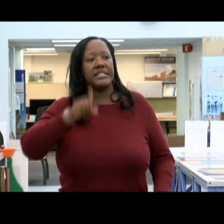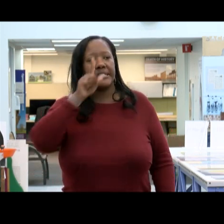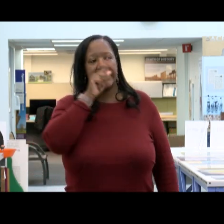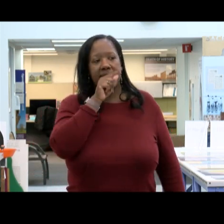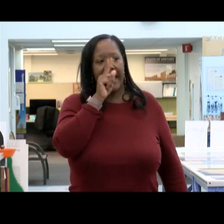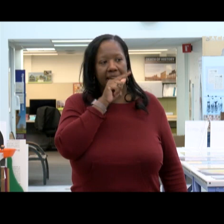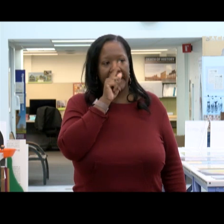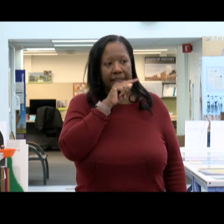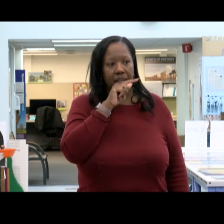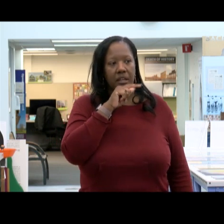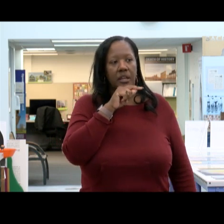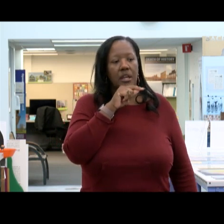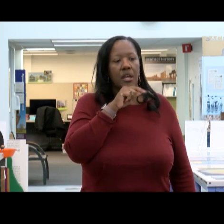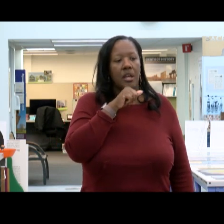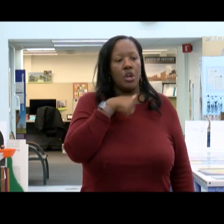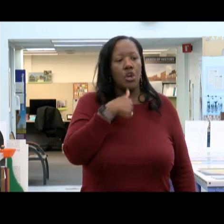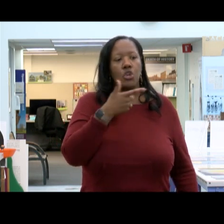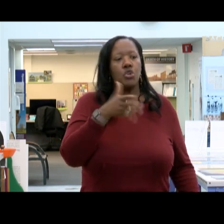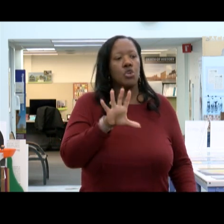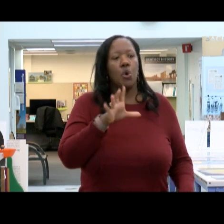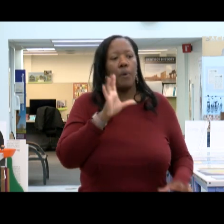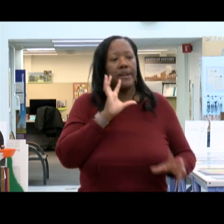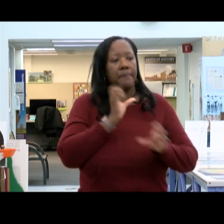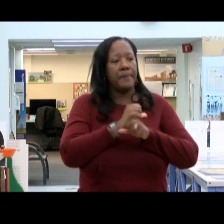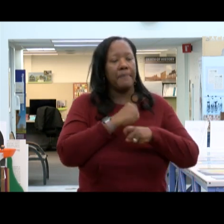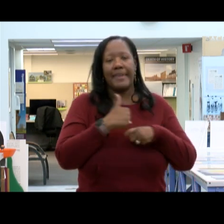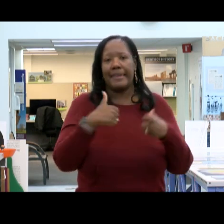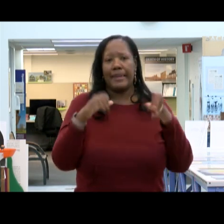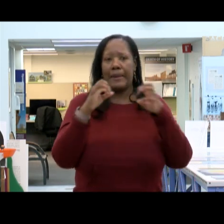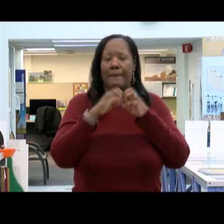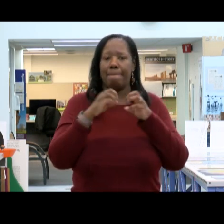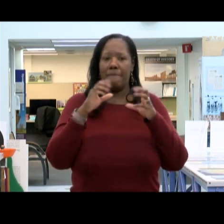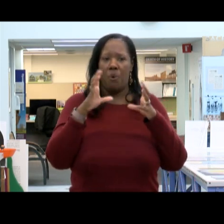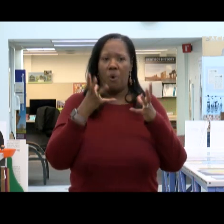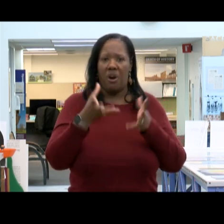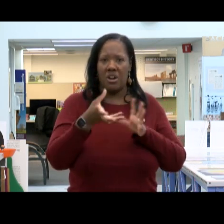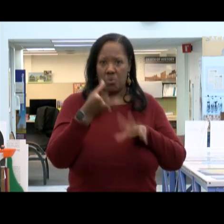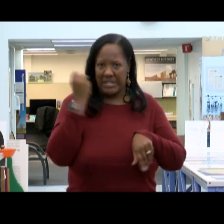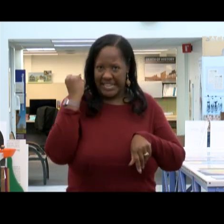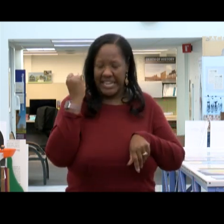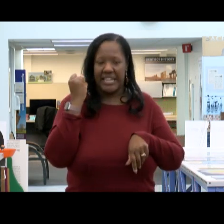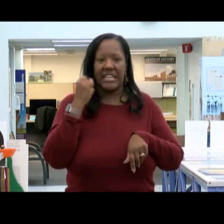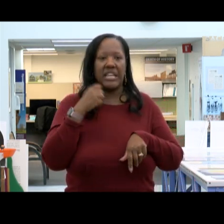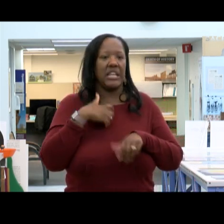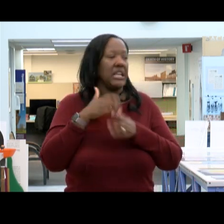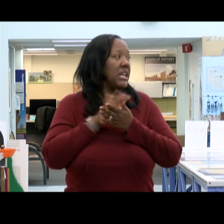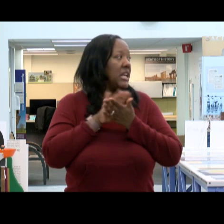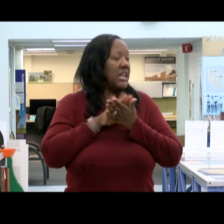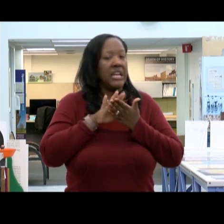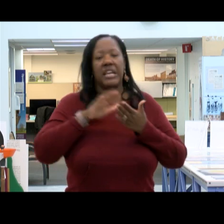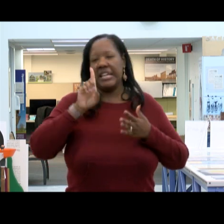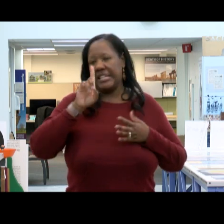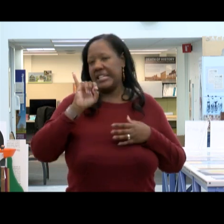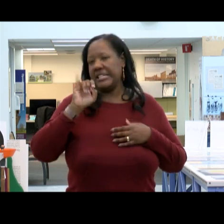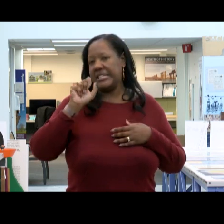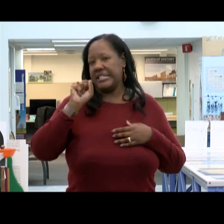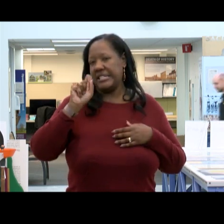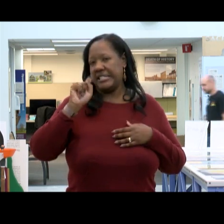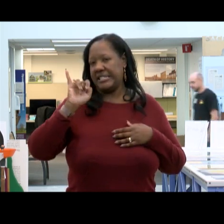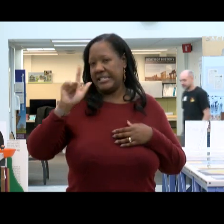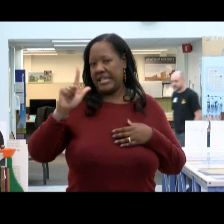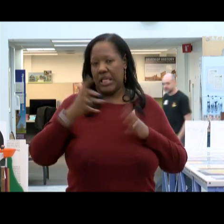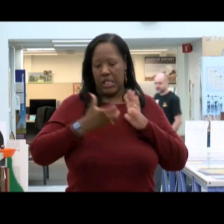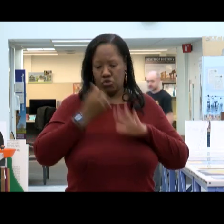MMA. You don't want to be making more of that. They're taking it, distilling it, this is a newer process, extracting it